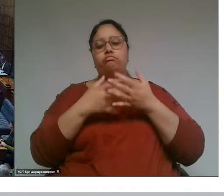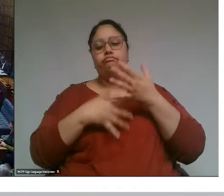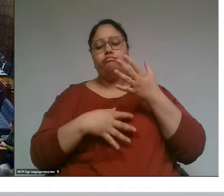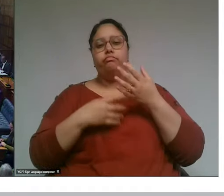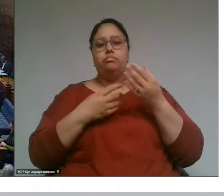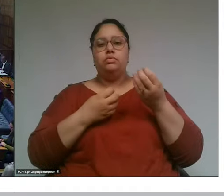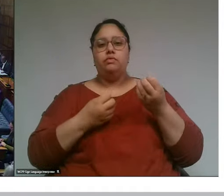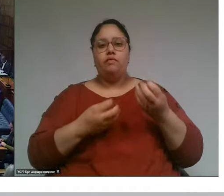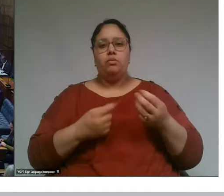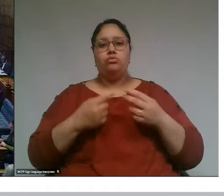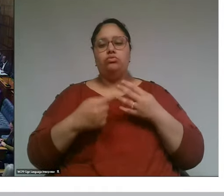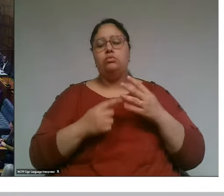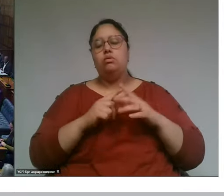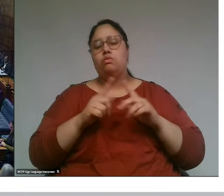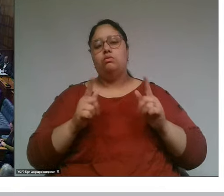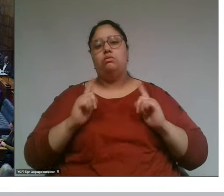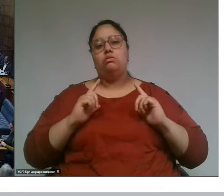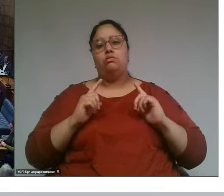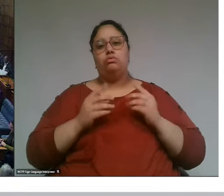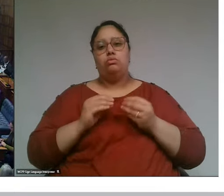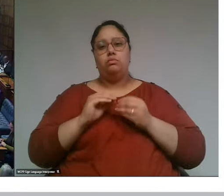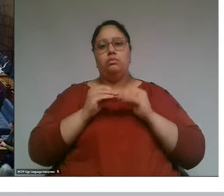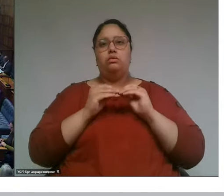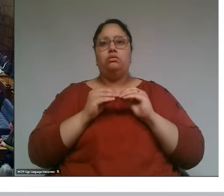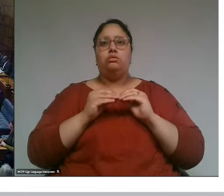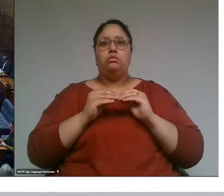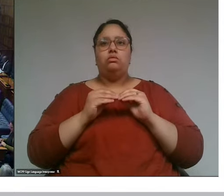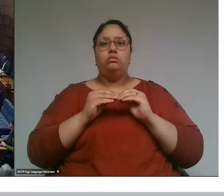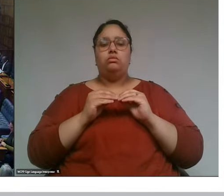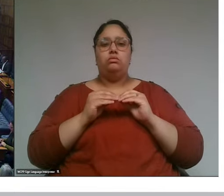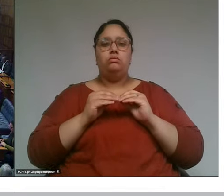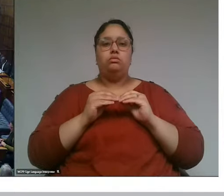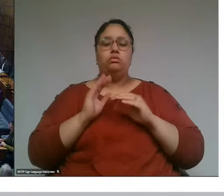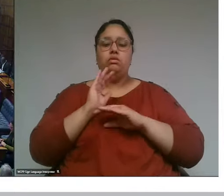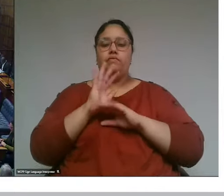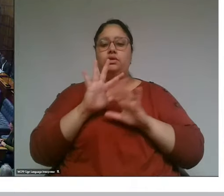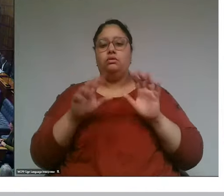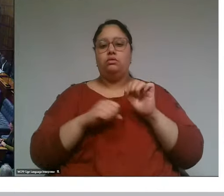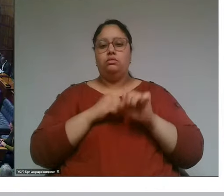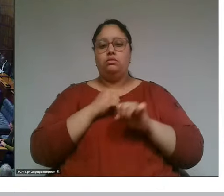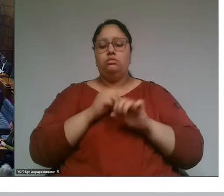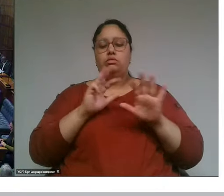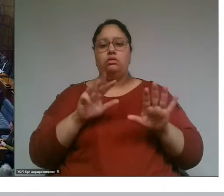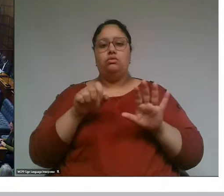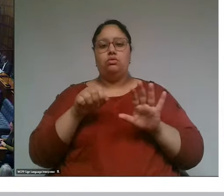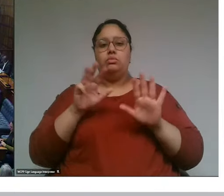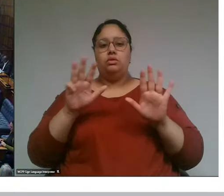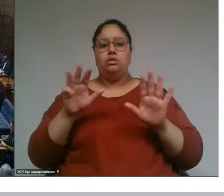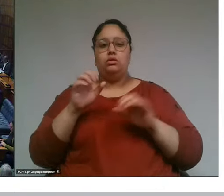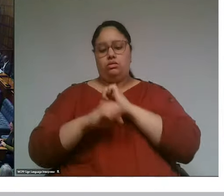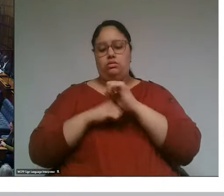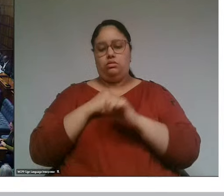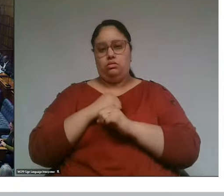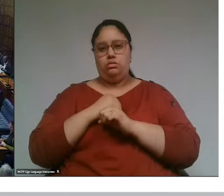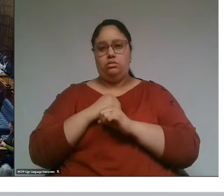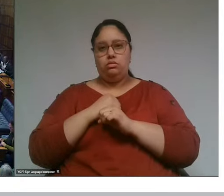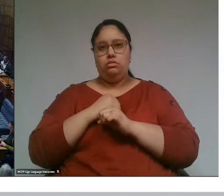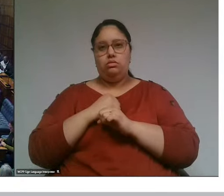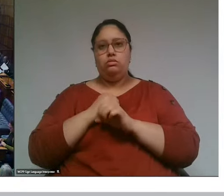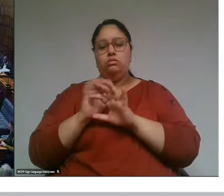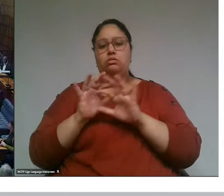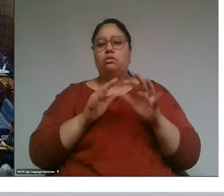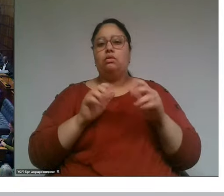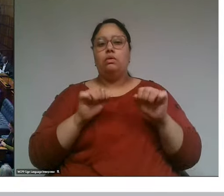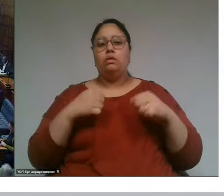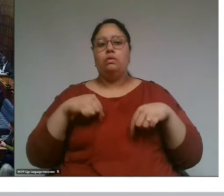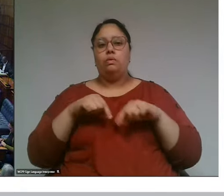we only allowed to make a lease of up to 10 years 9.9 years how does how do